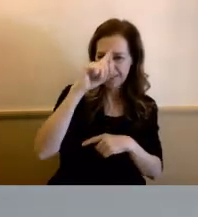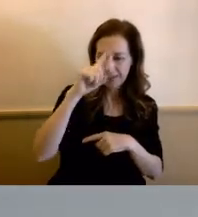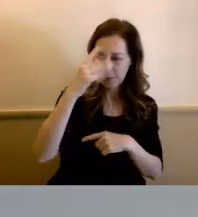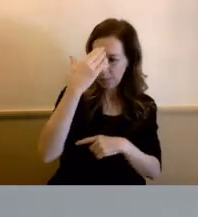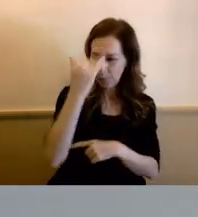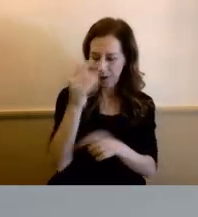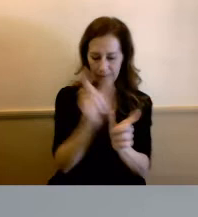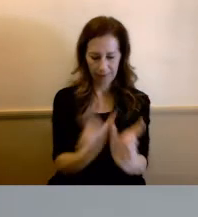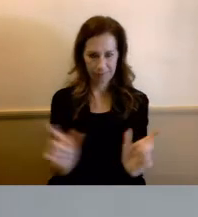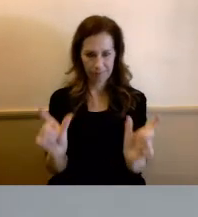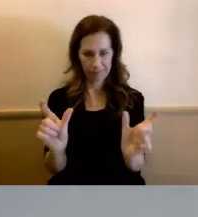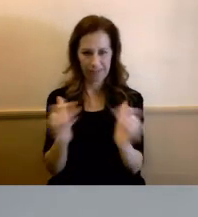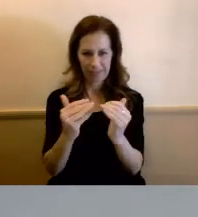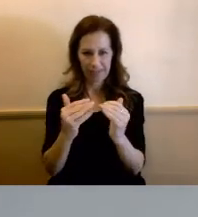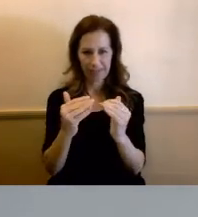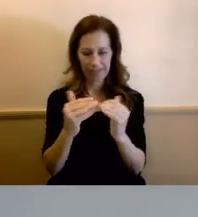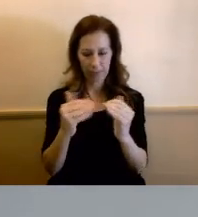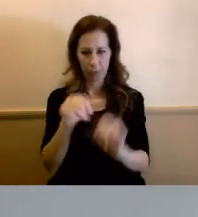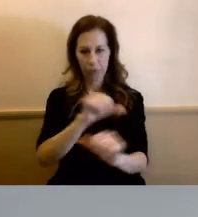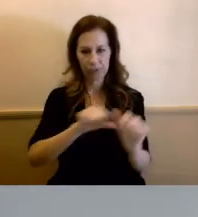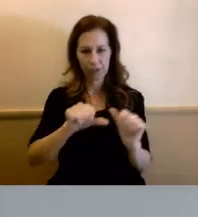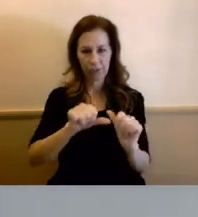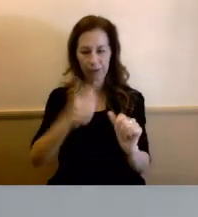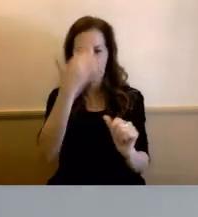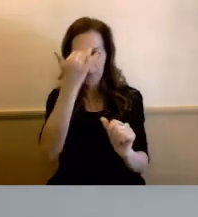Go ahead and pause and then come back once you have an answer.